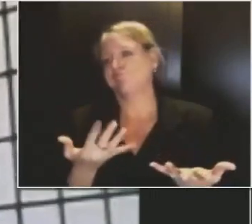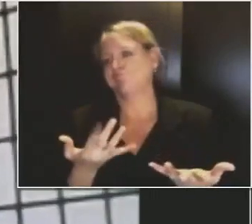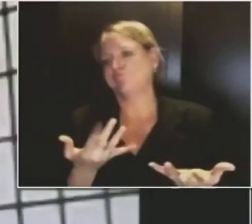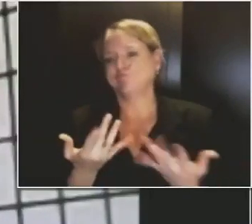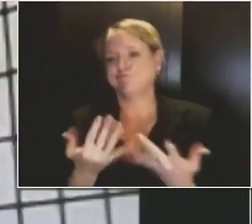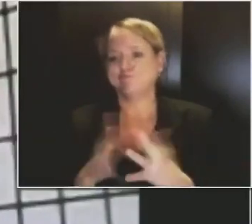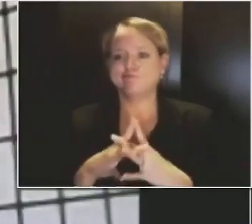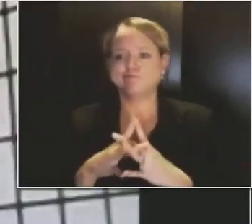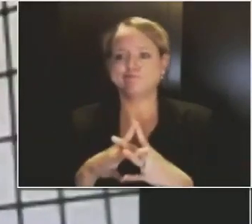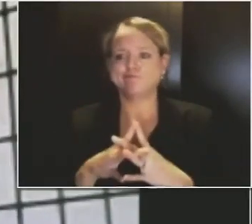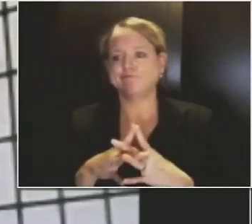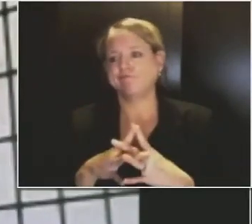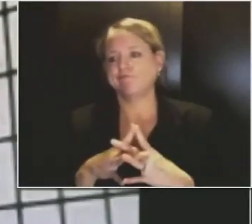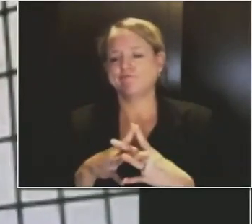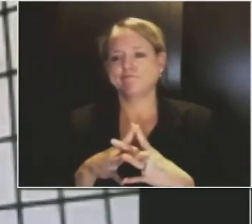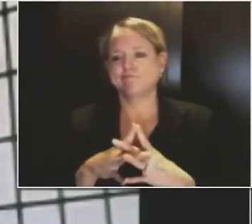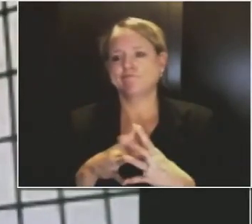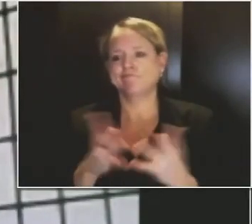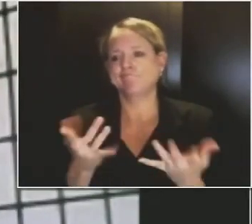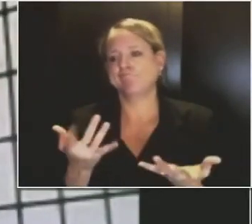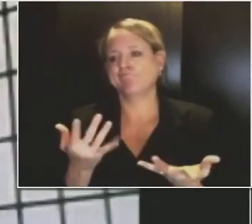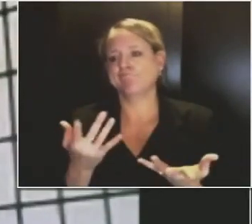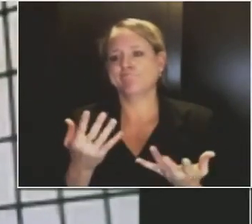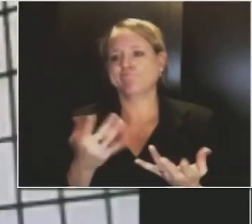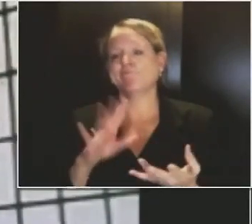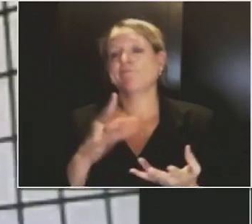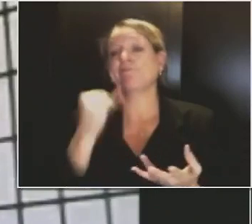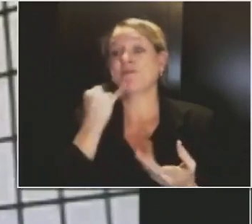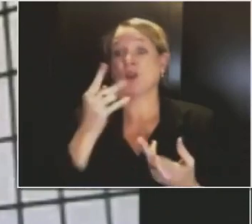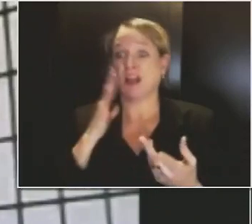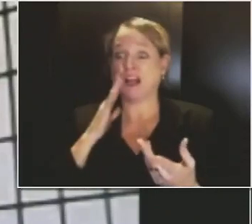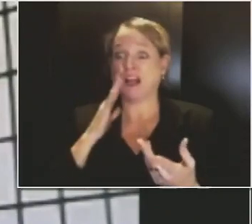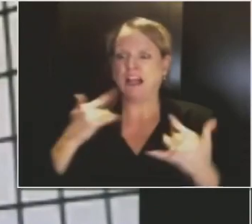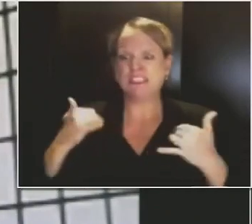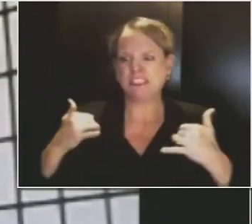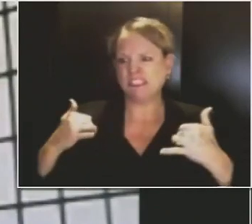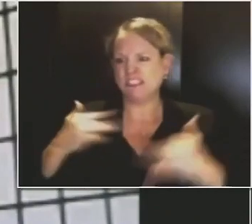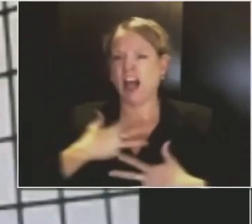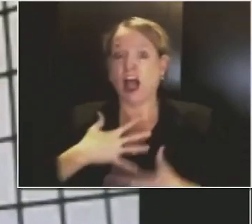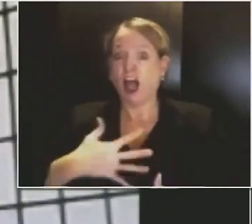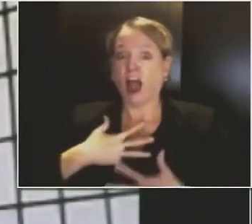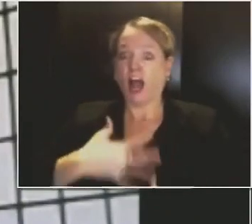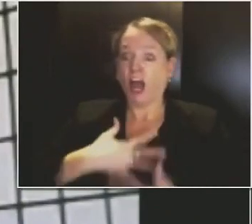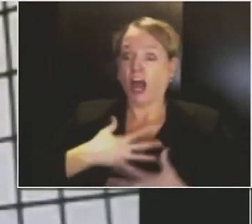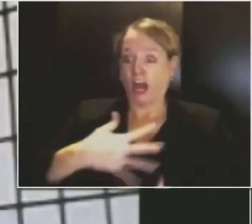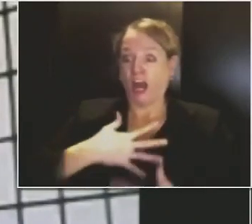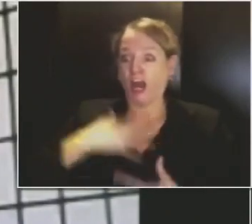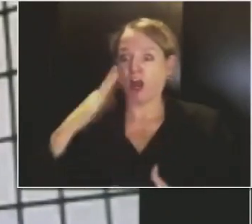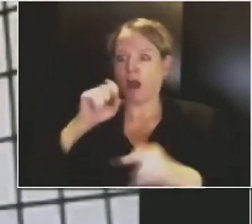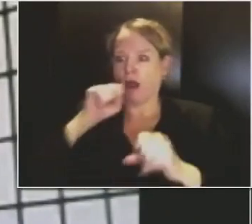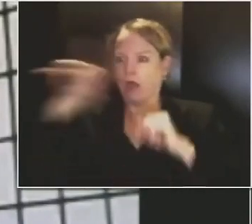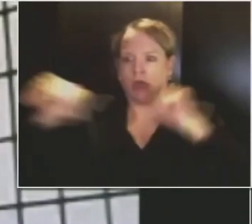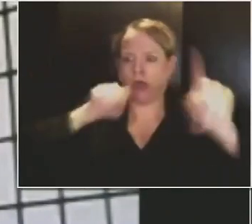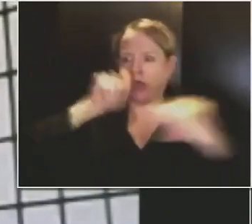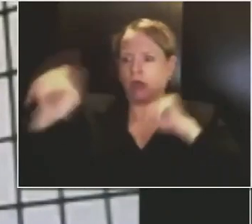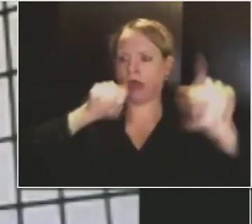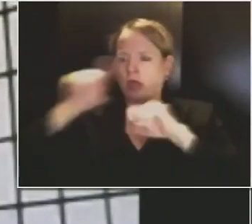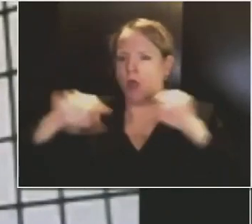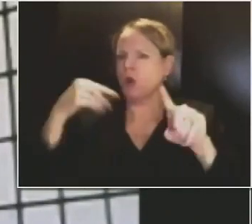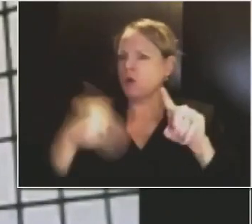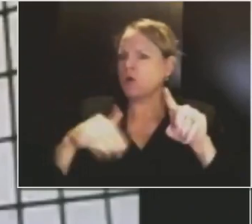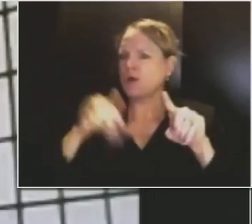spread, and not to mention the gathering of all of the spectators and people who need to cart people back